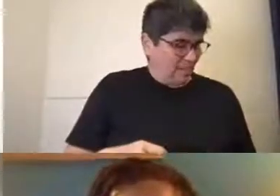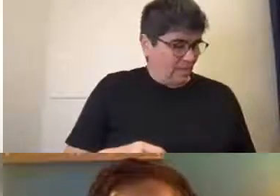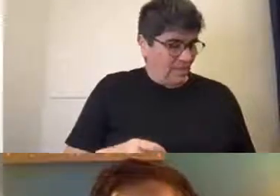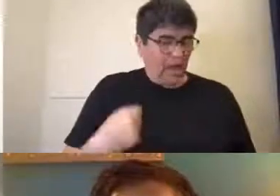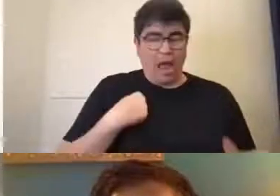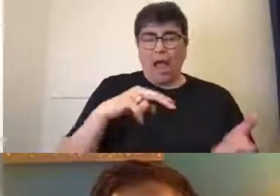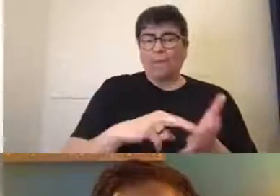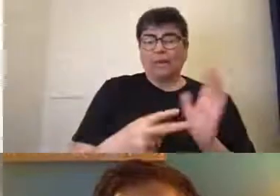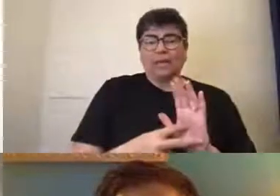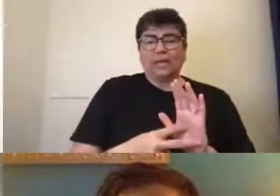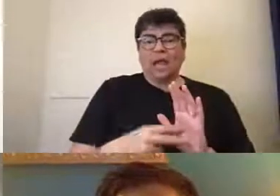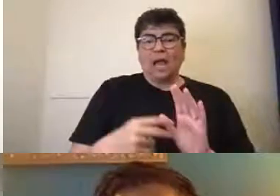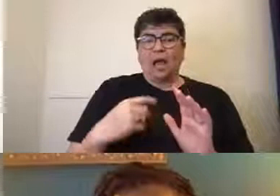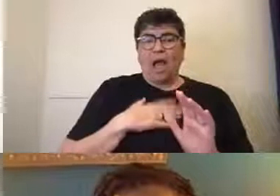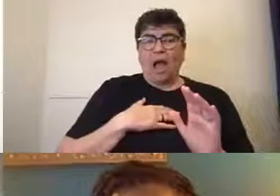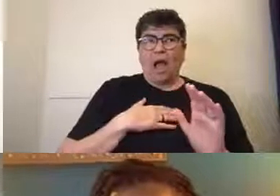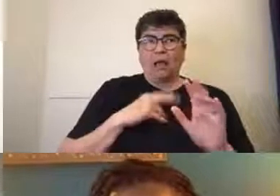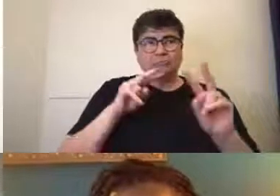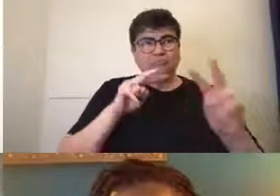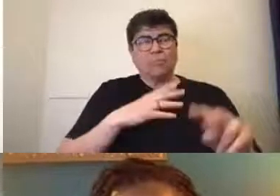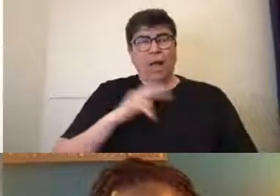I spent my K through 12